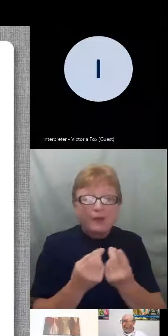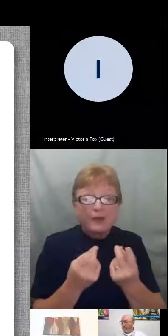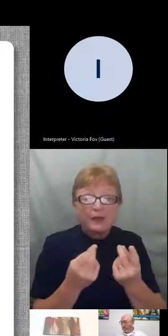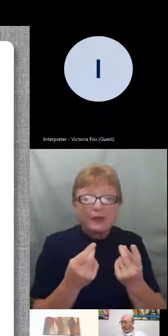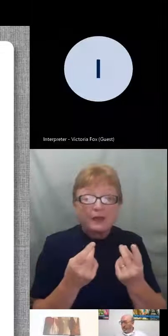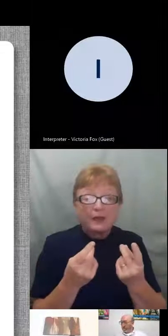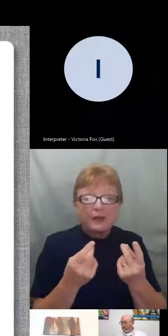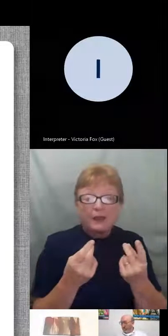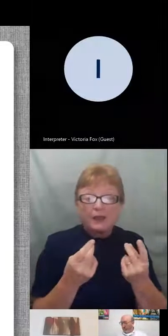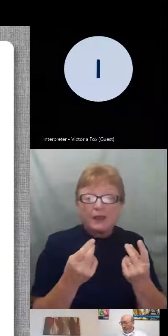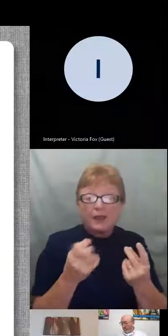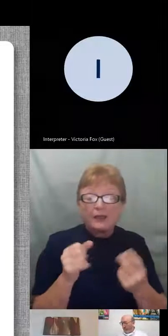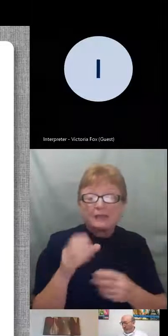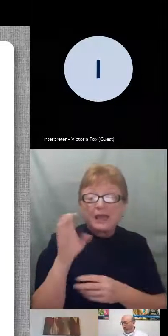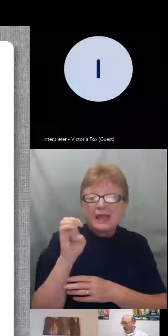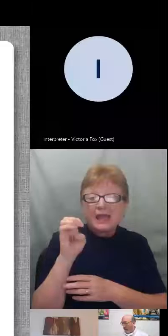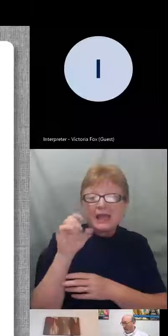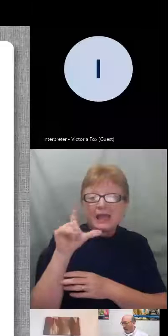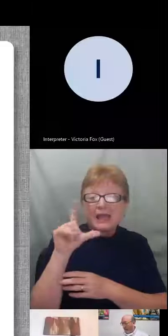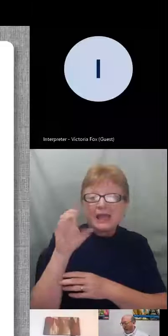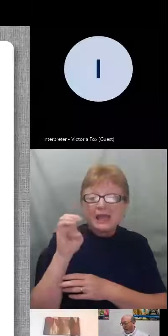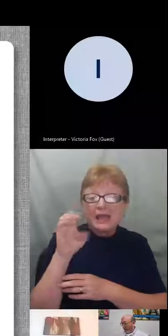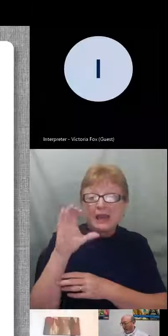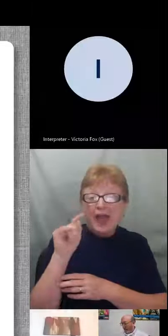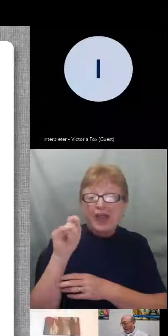is election